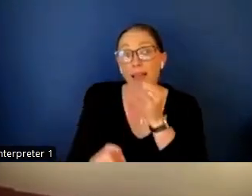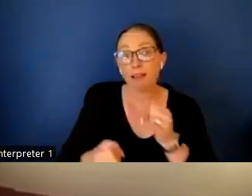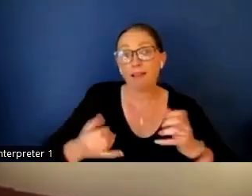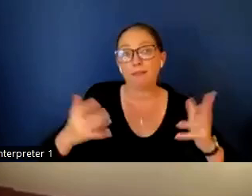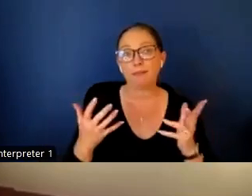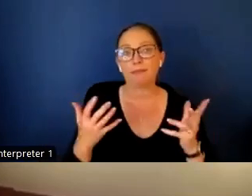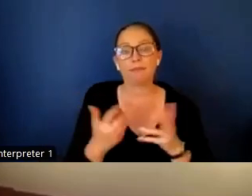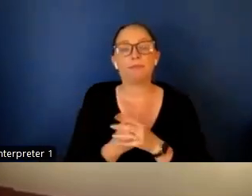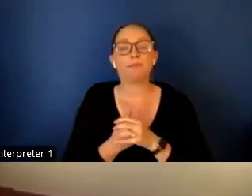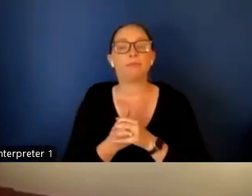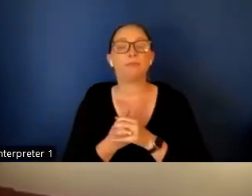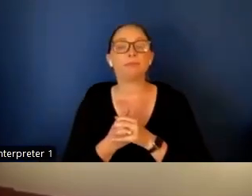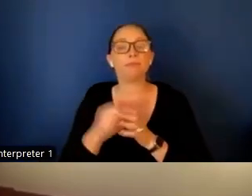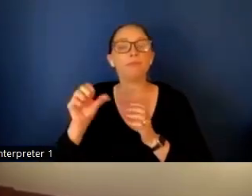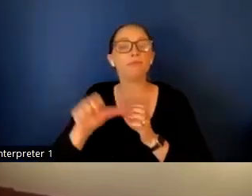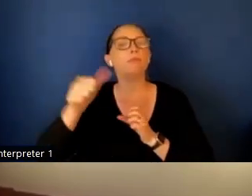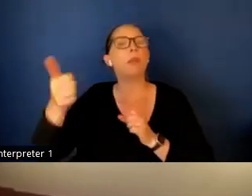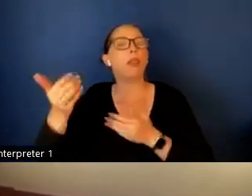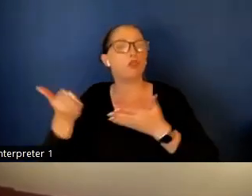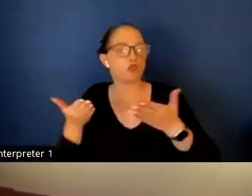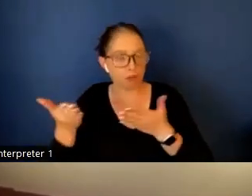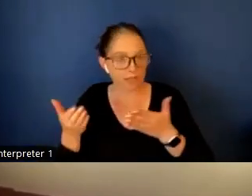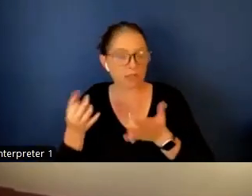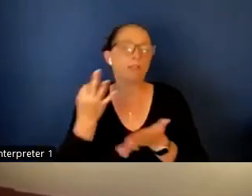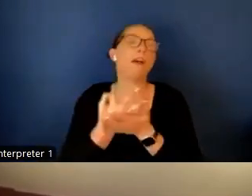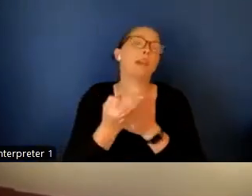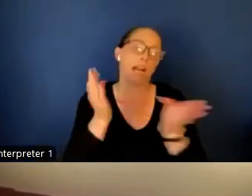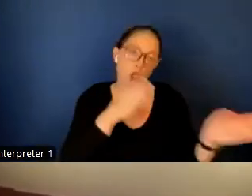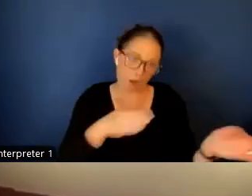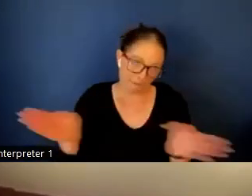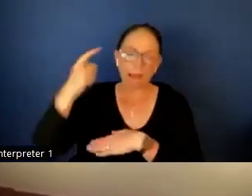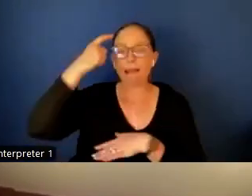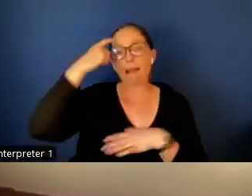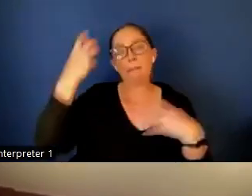when it comes to other services, financial planning, mental health services,